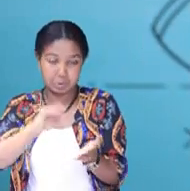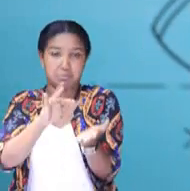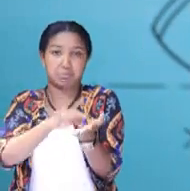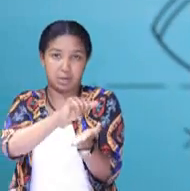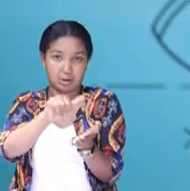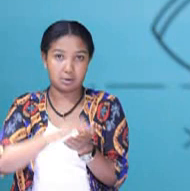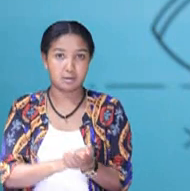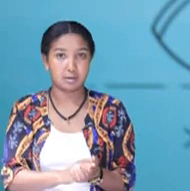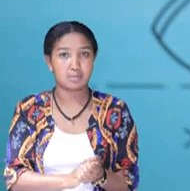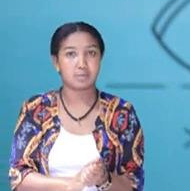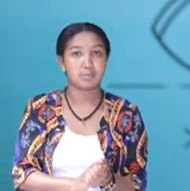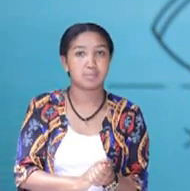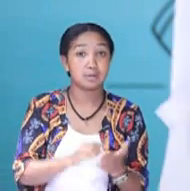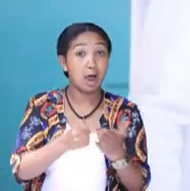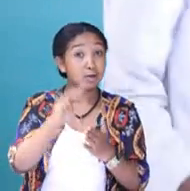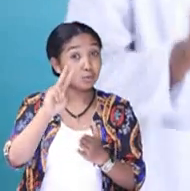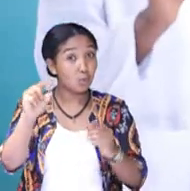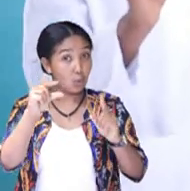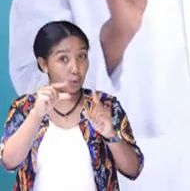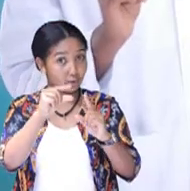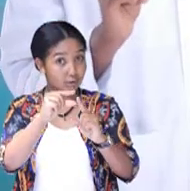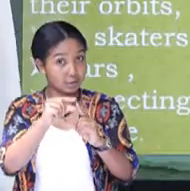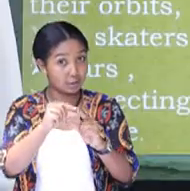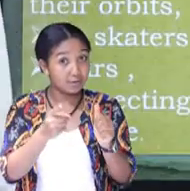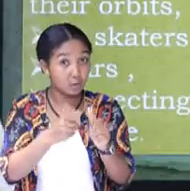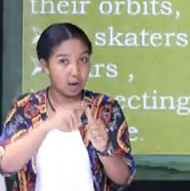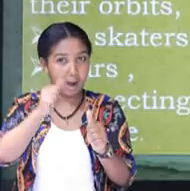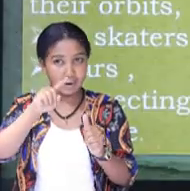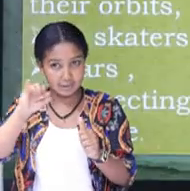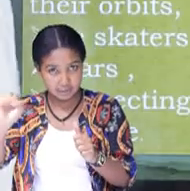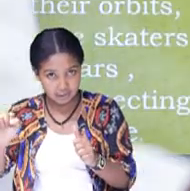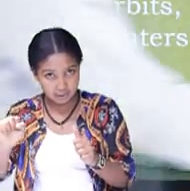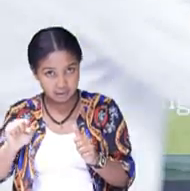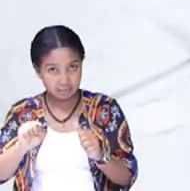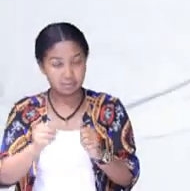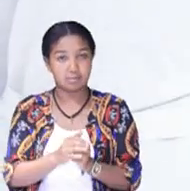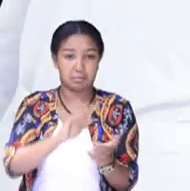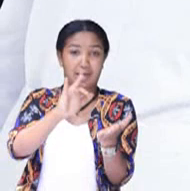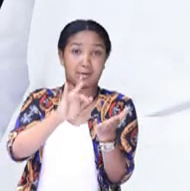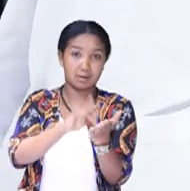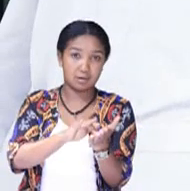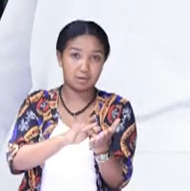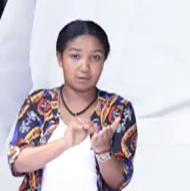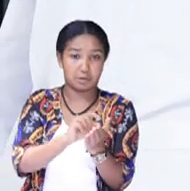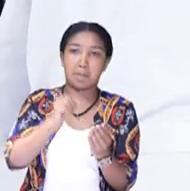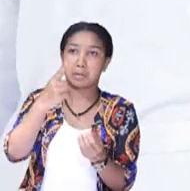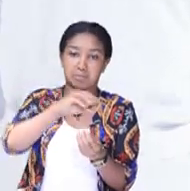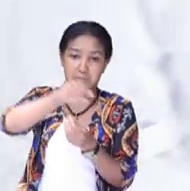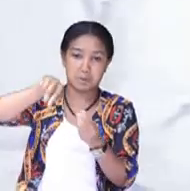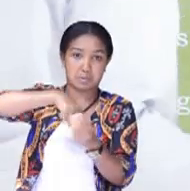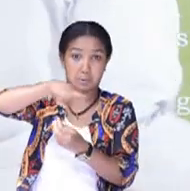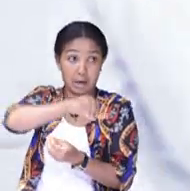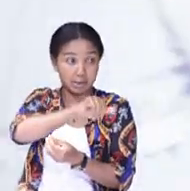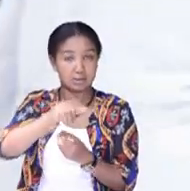axis and radius. These are the two key points. For example, if you have something rotating bodies